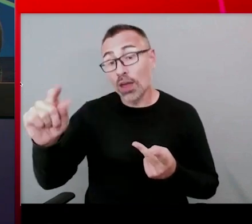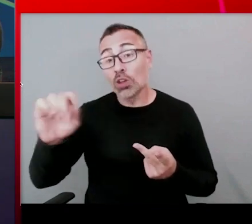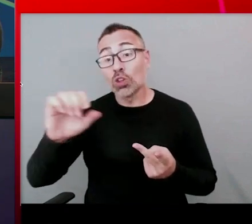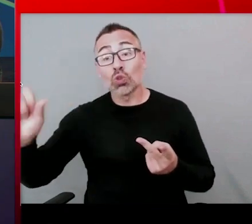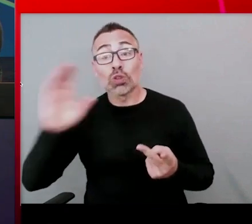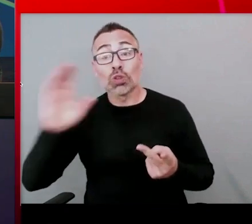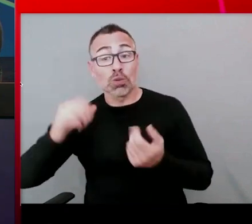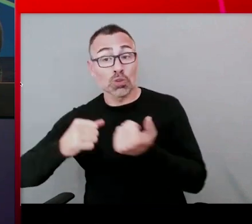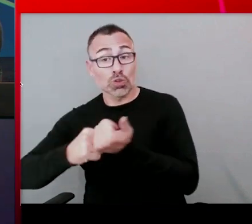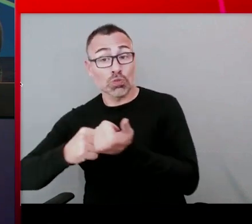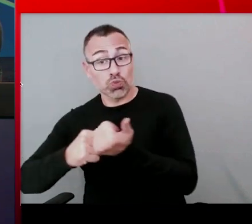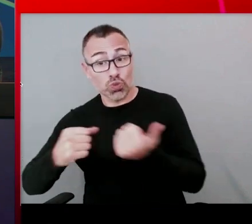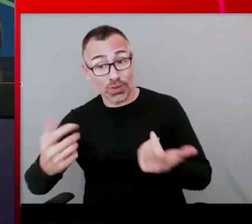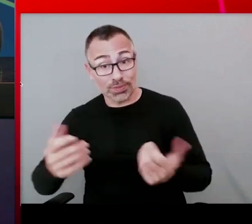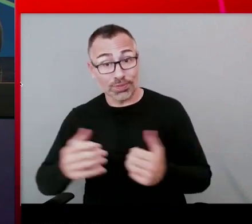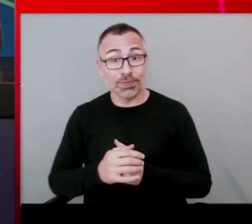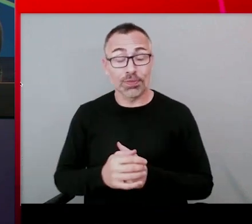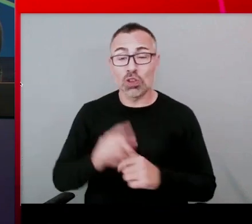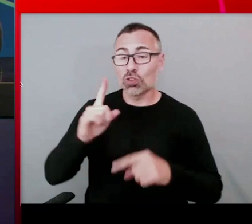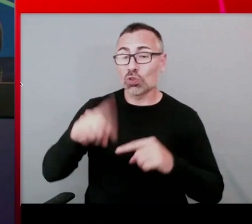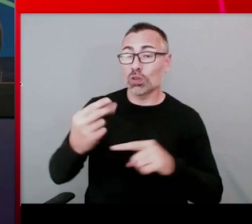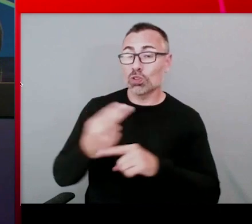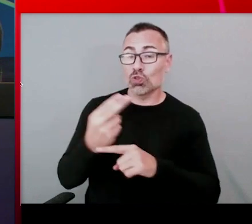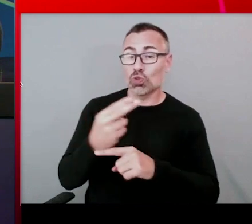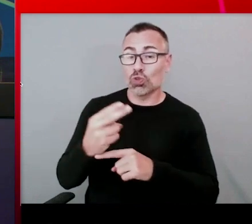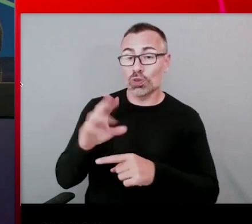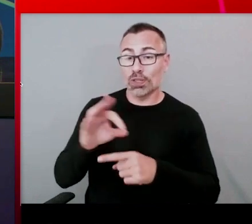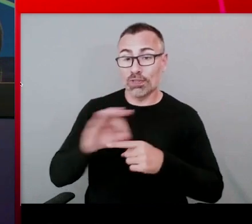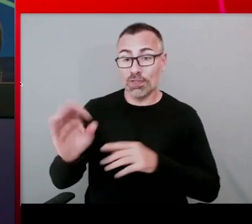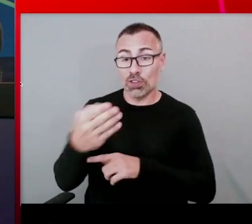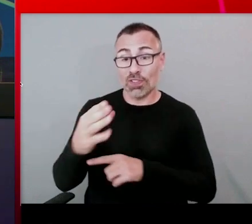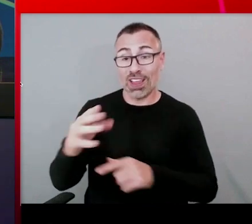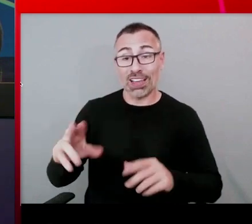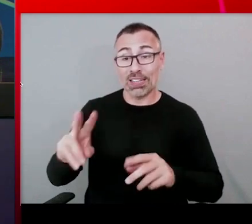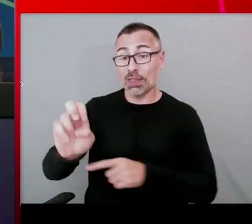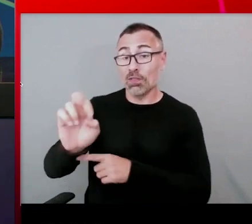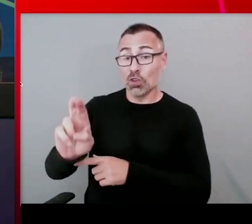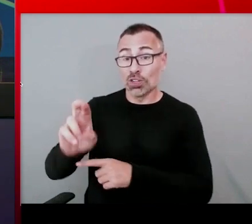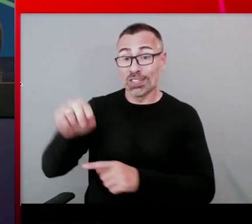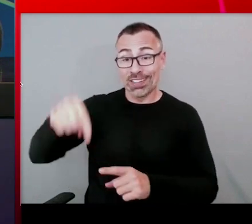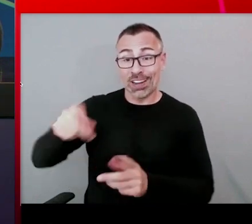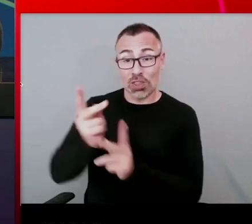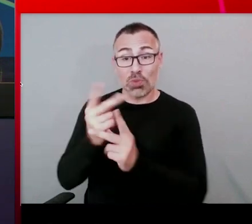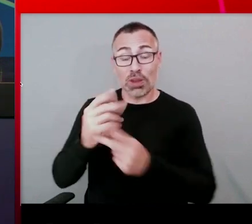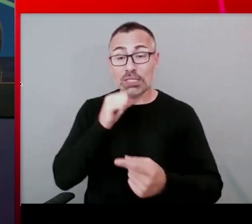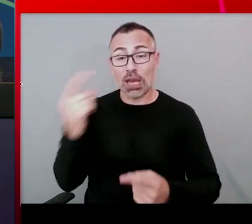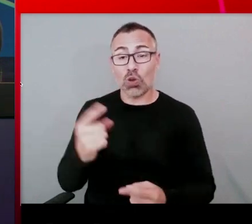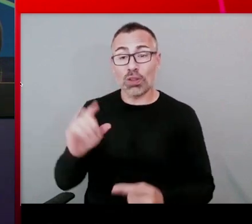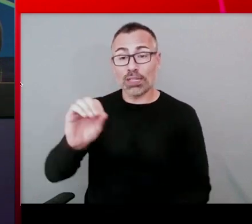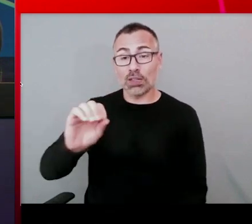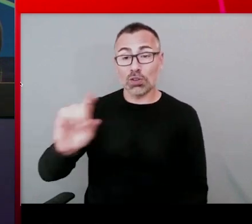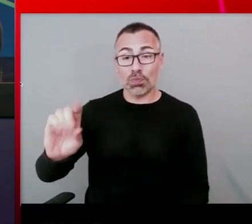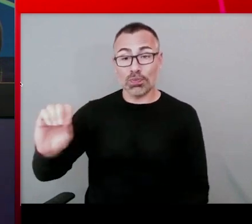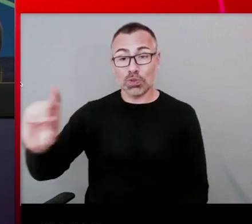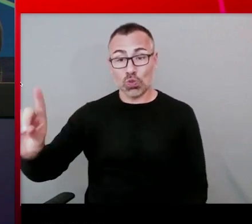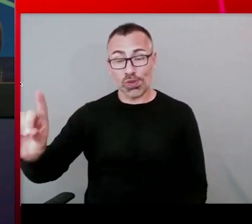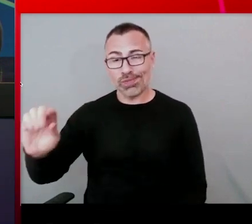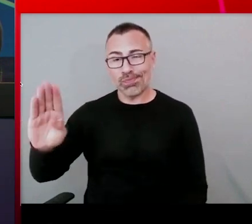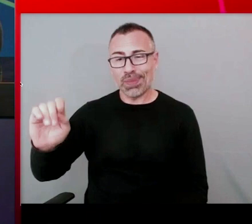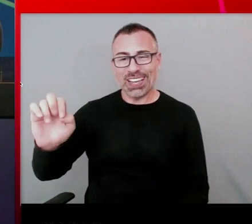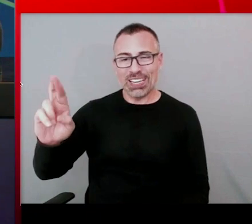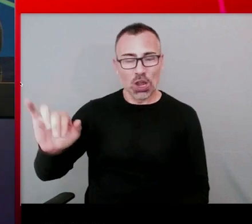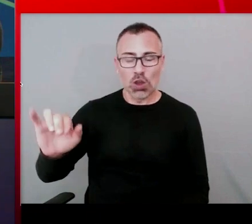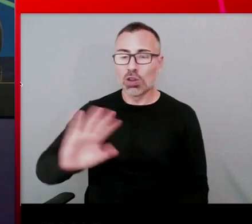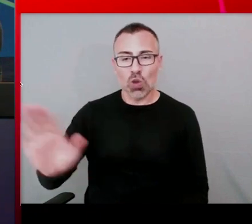tools. Right. Because when you use feature flags, the version of a product is not only the binary version that you push to production, it's the binary version